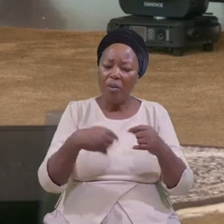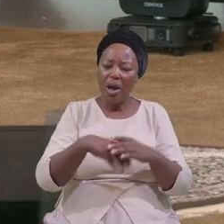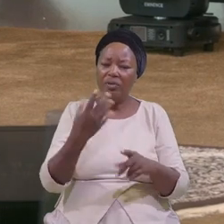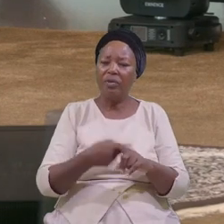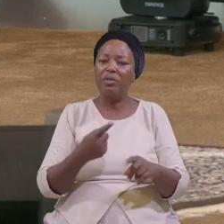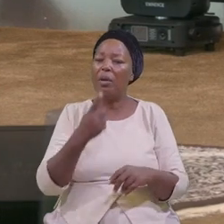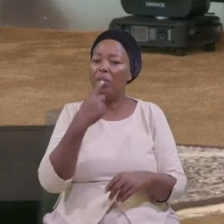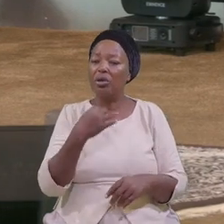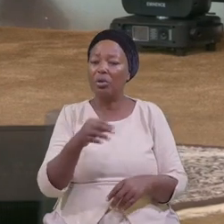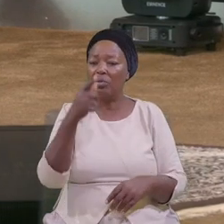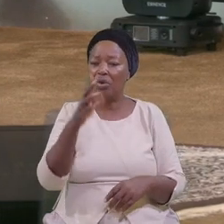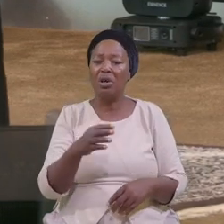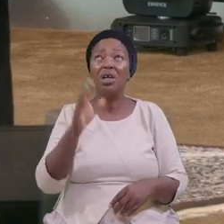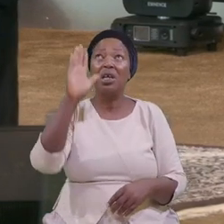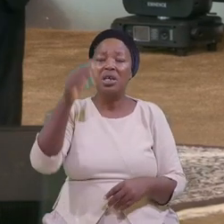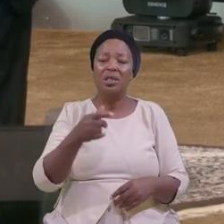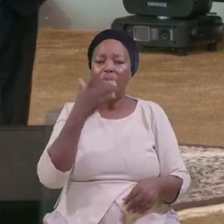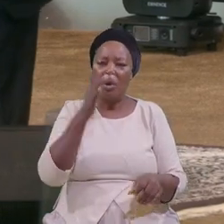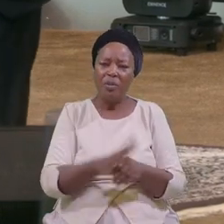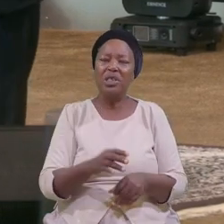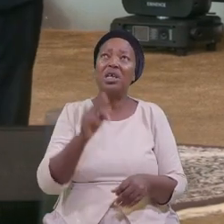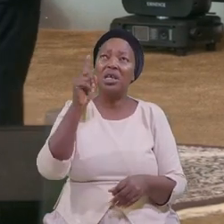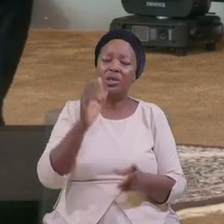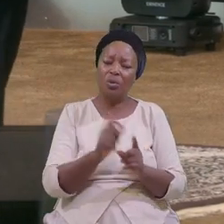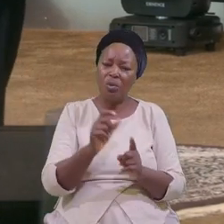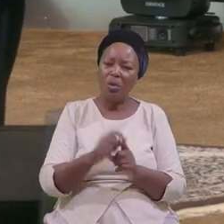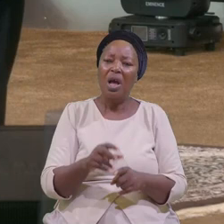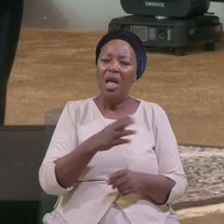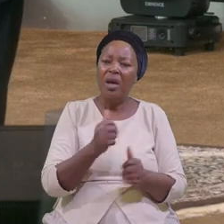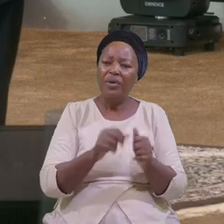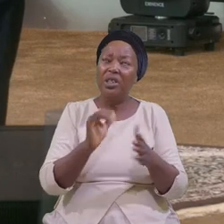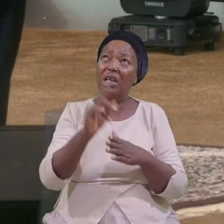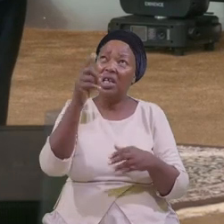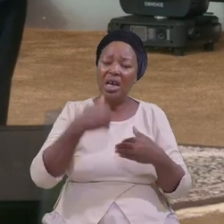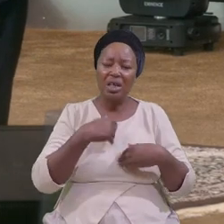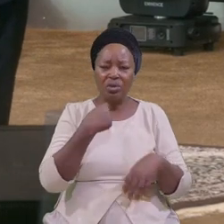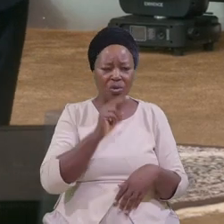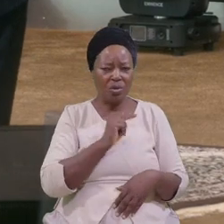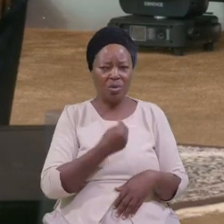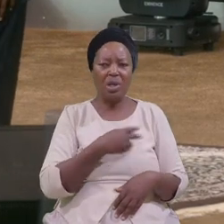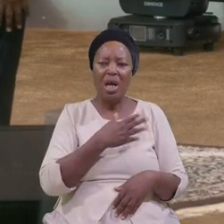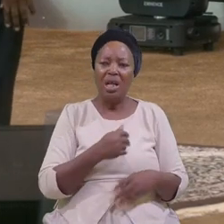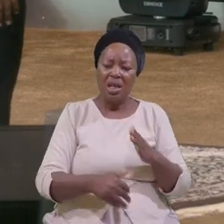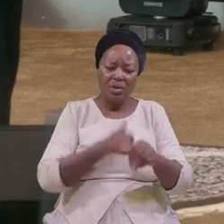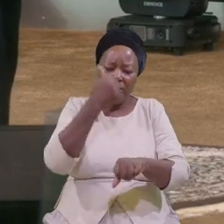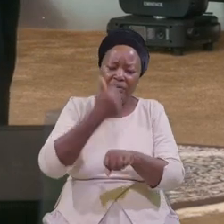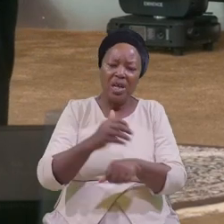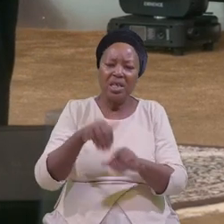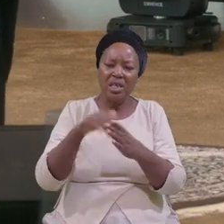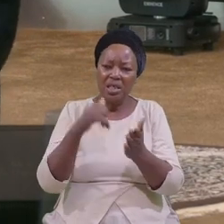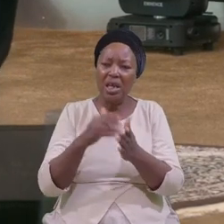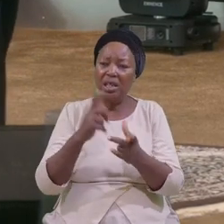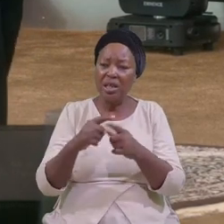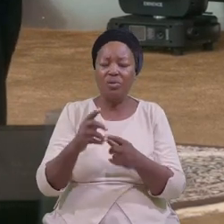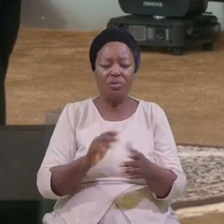is precepts, is prophecies. Everything he has told us, and we confide in that. And we believe in